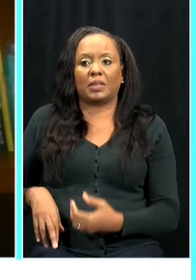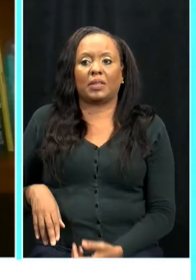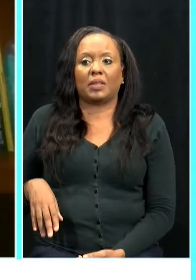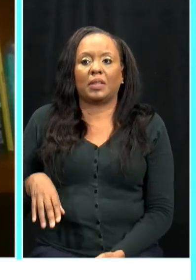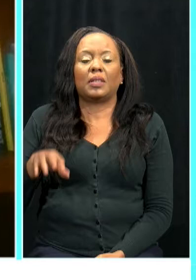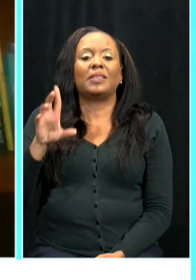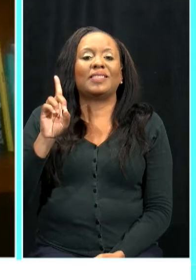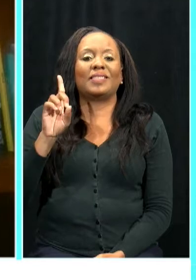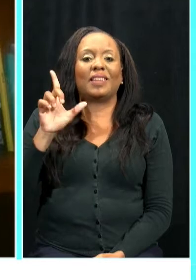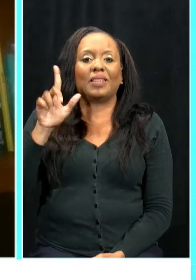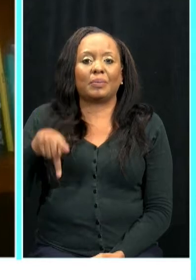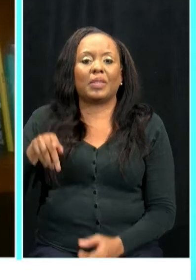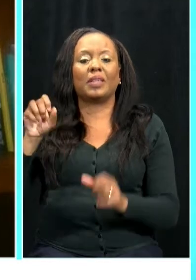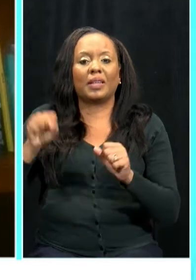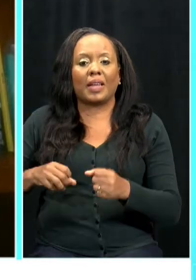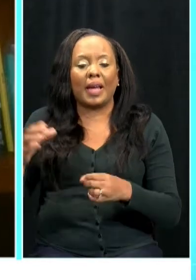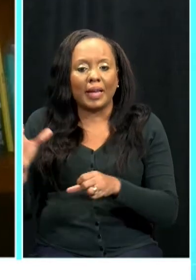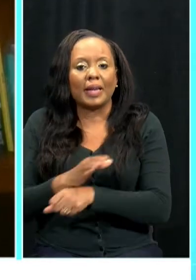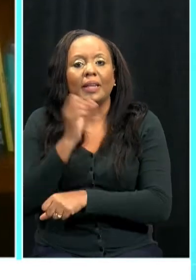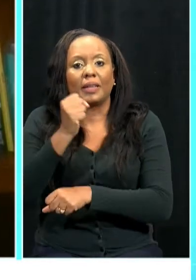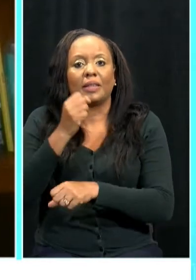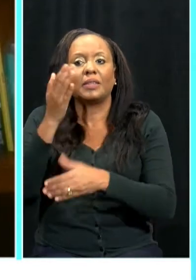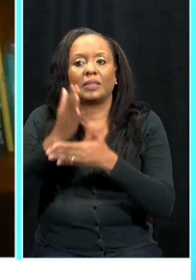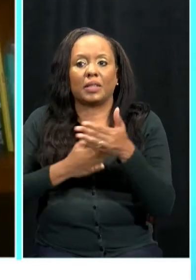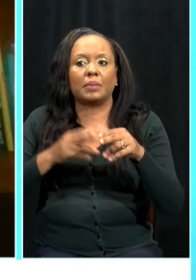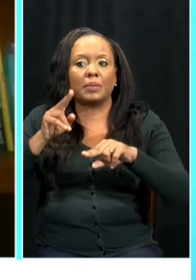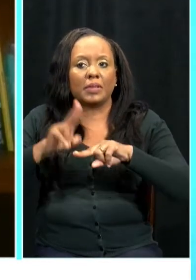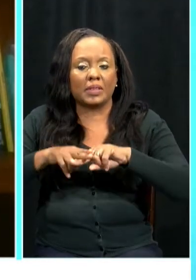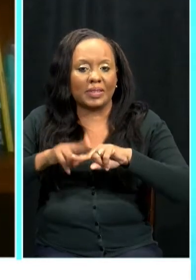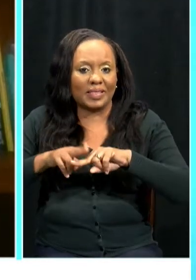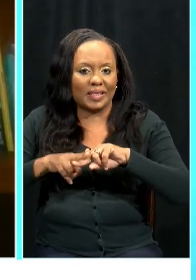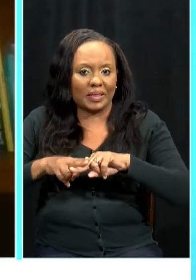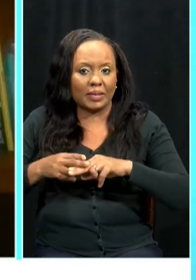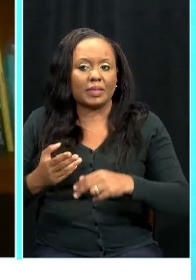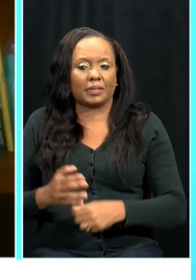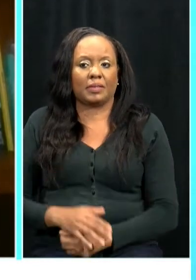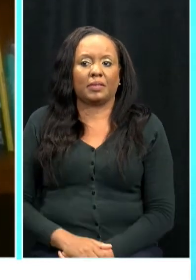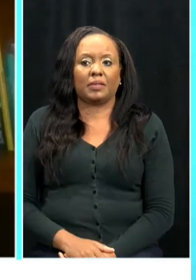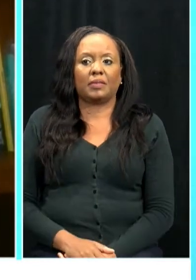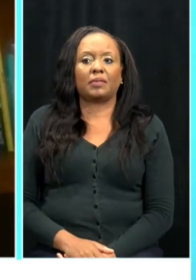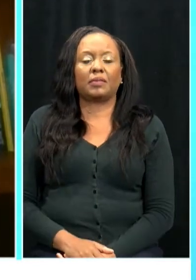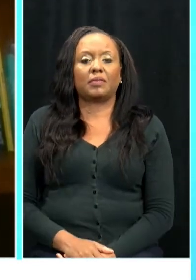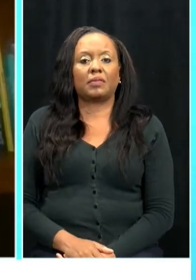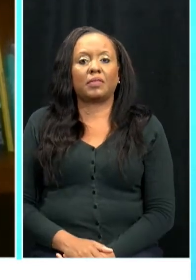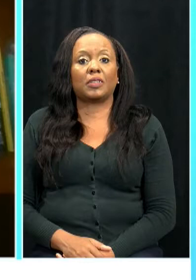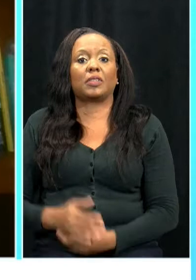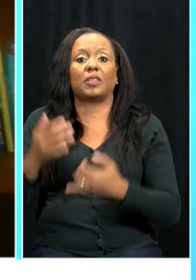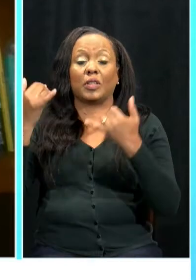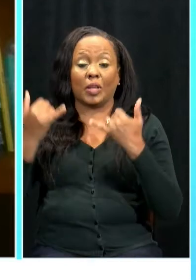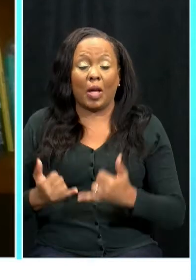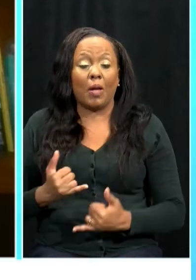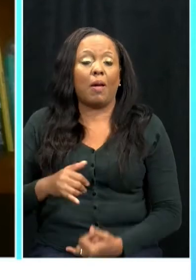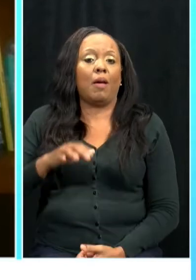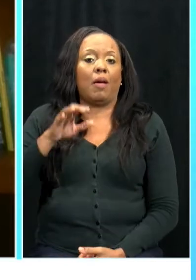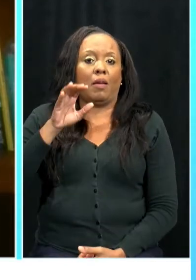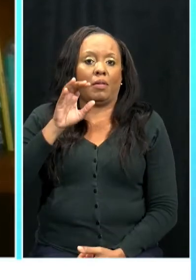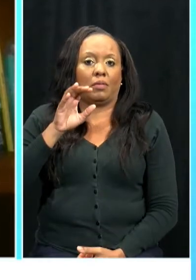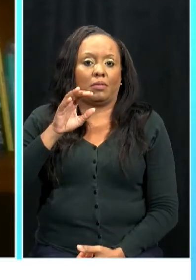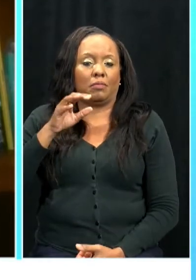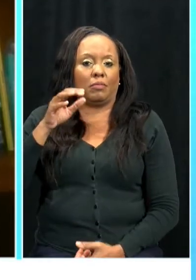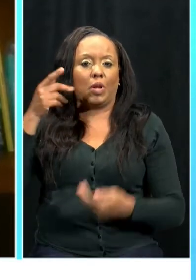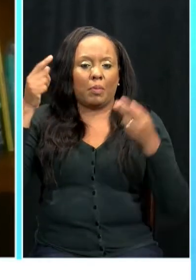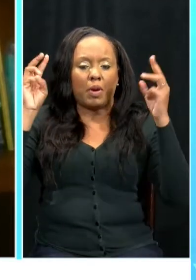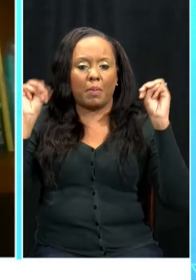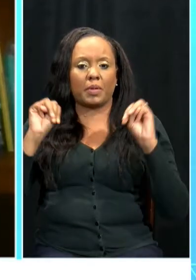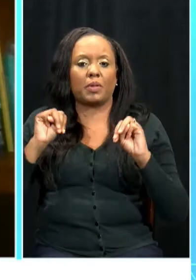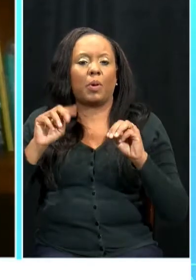gain a few seats. So what in my view she has done, she has shortened the timeline of the crisis of the DLP. In other words, the